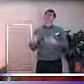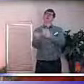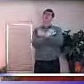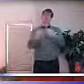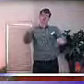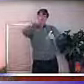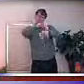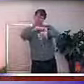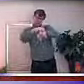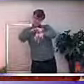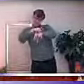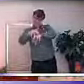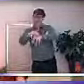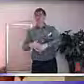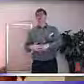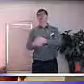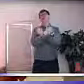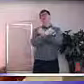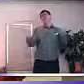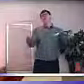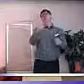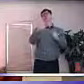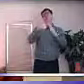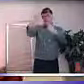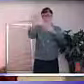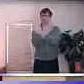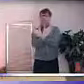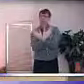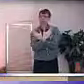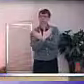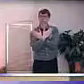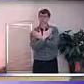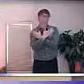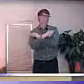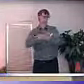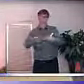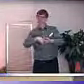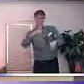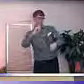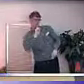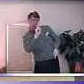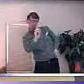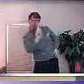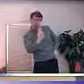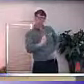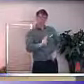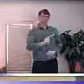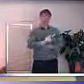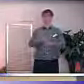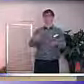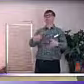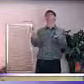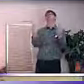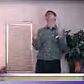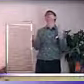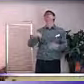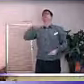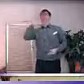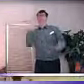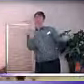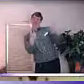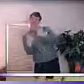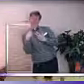hurt or the freedom to love. Neither one, or as much of both as